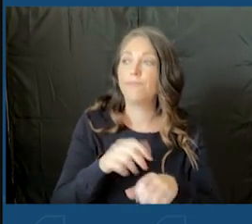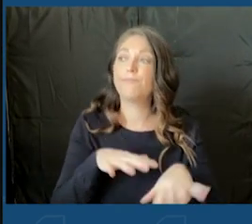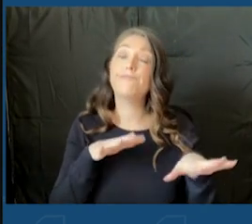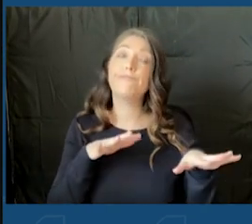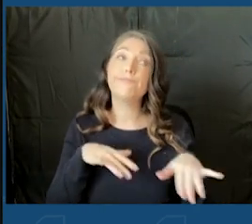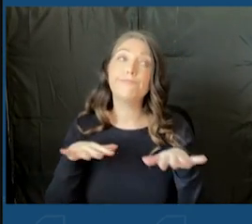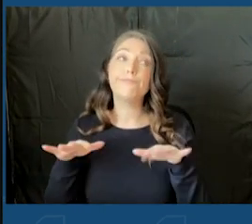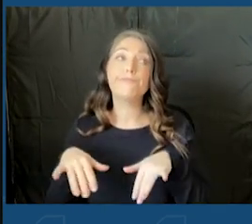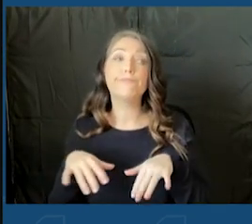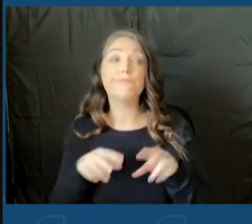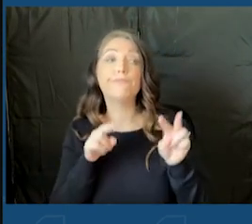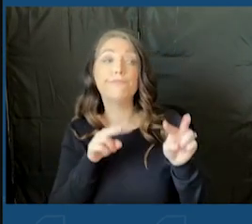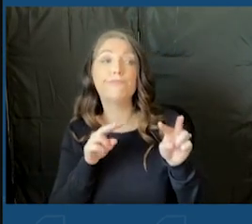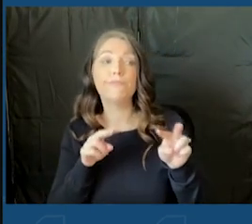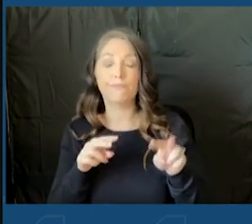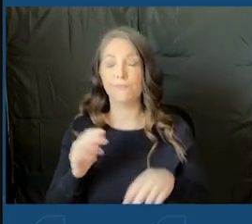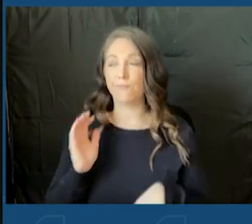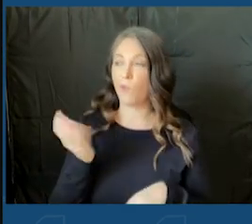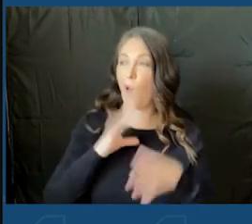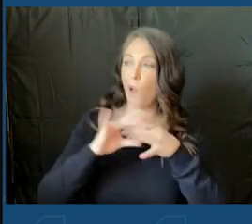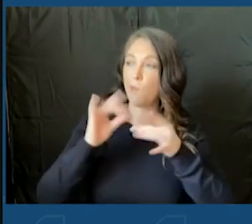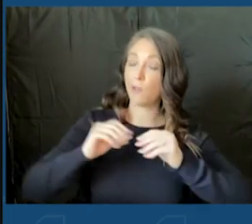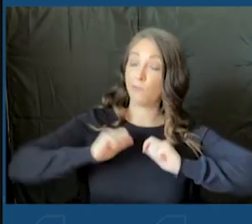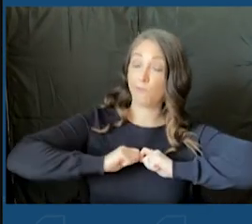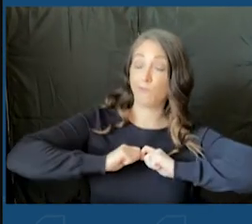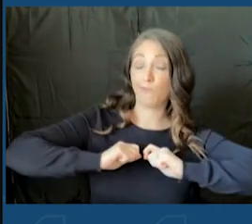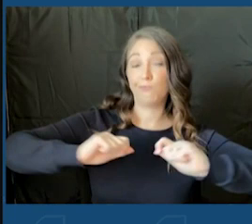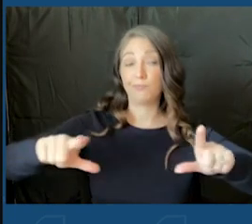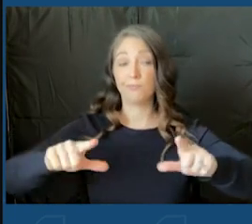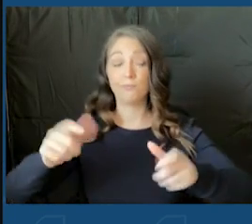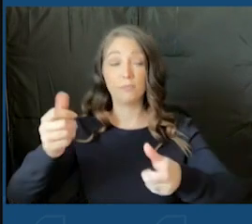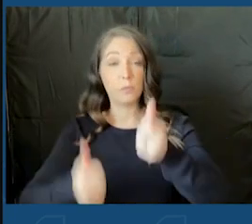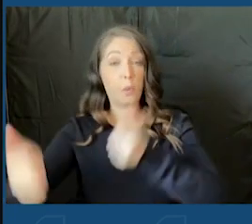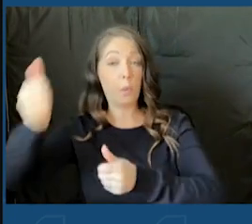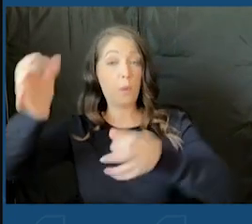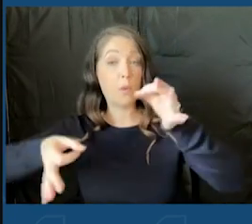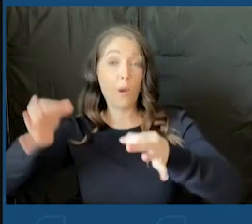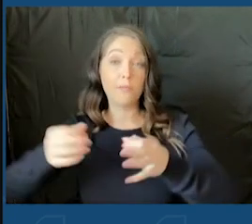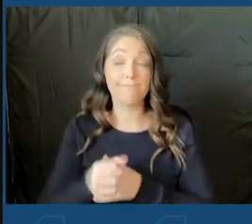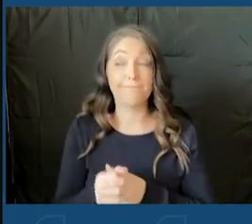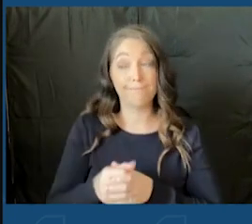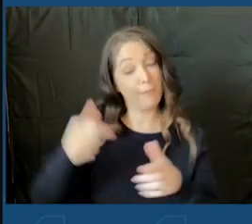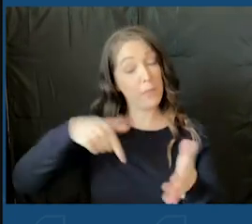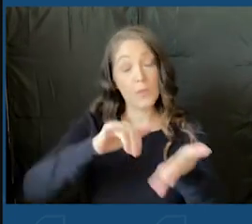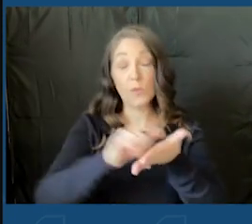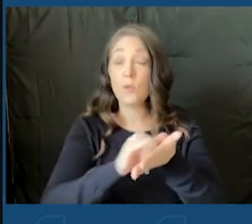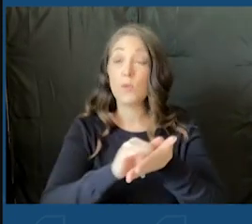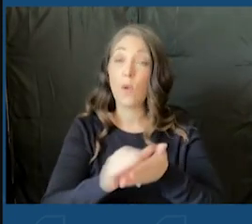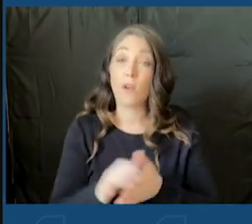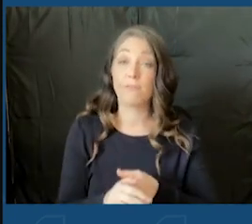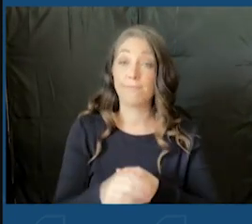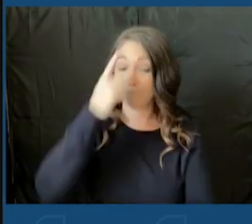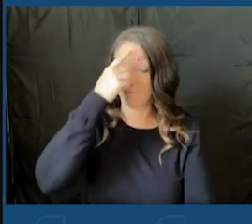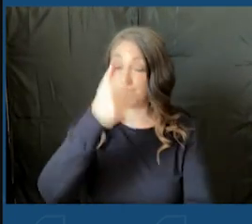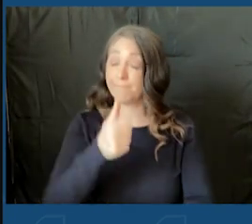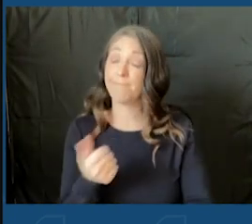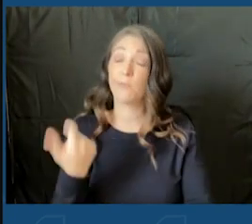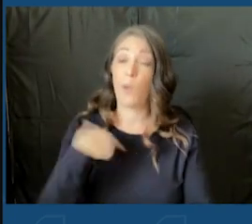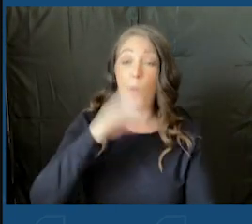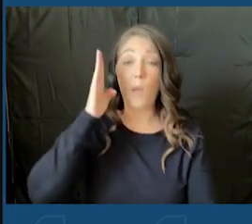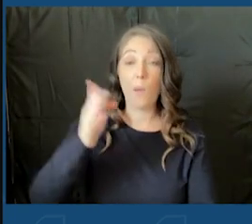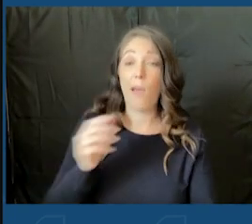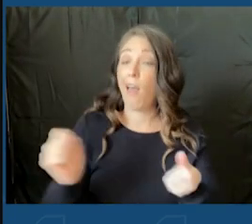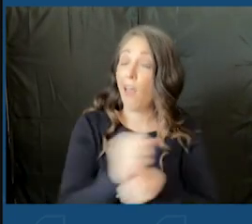our message here today to the Supreme Court. Okay, this is New York. Do what you want, but we're going to do everything we can to